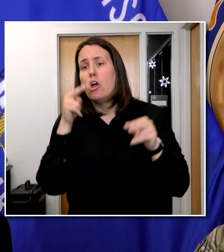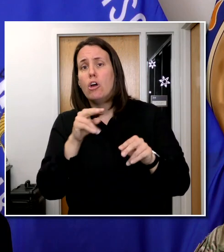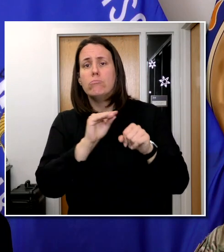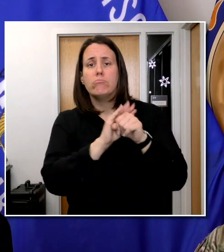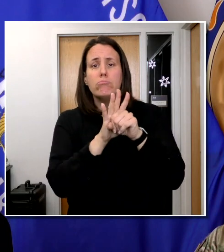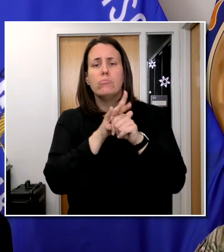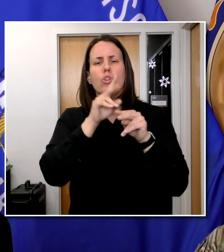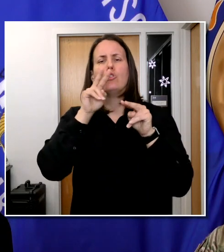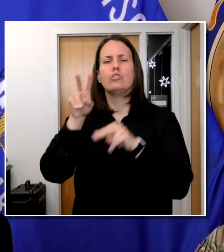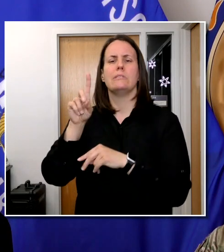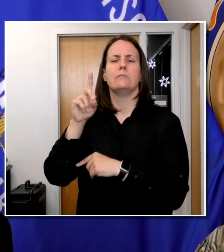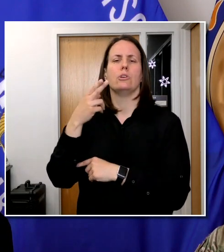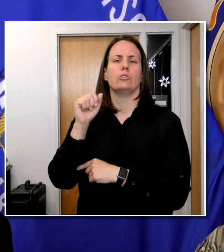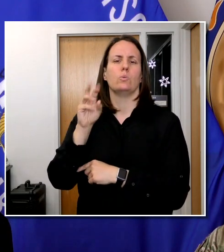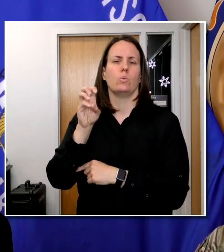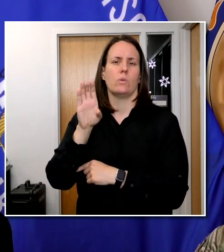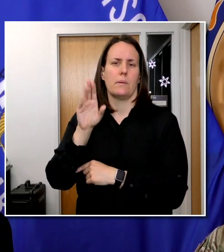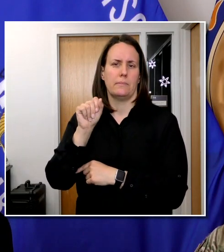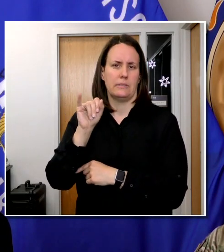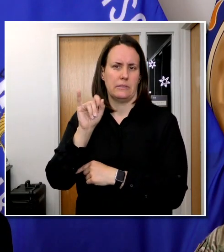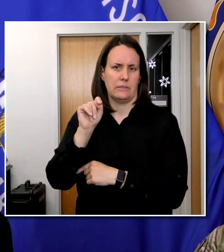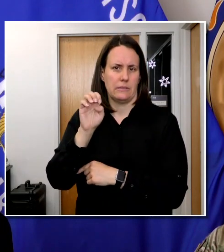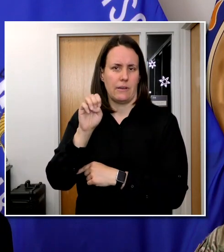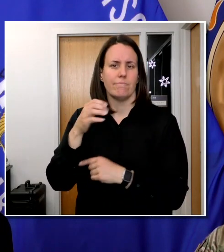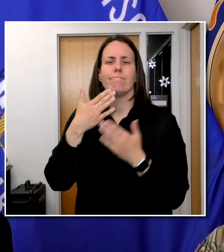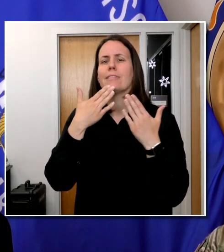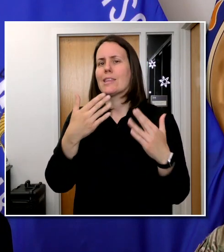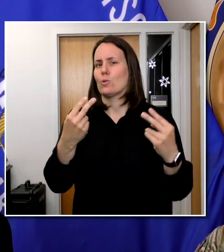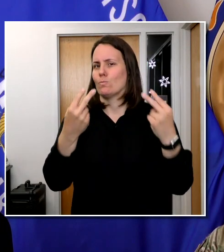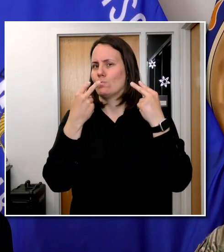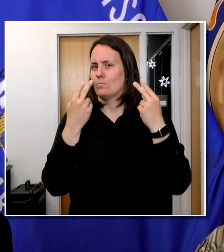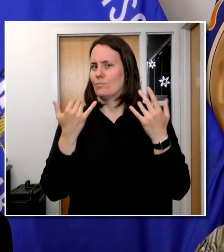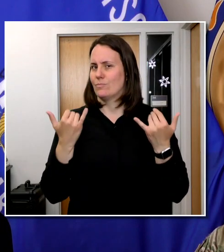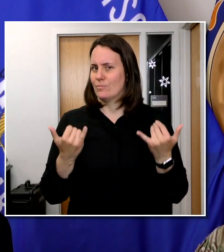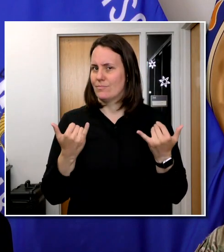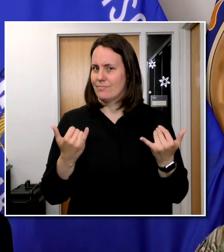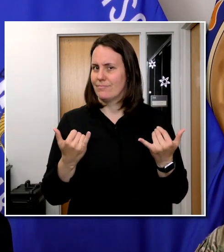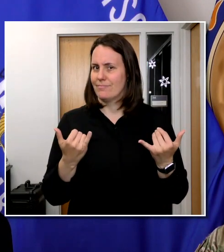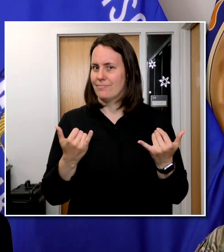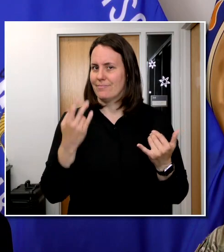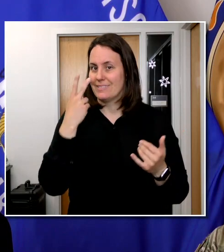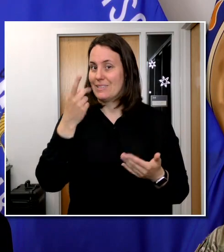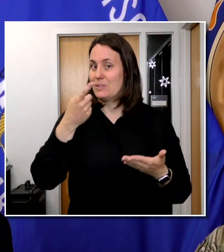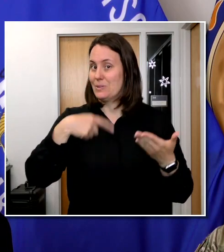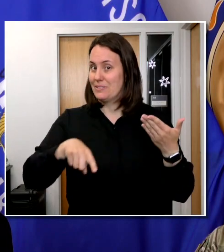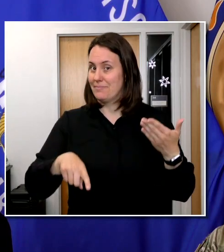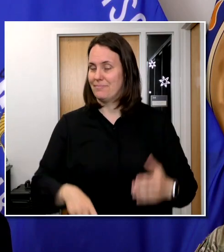of Health Services website. Thank you for joining us today, and we will be back next week.